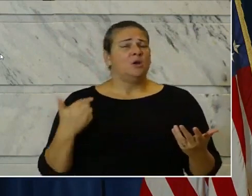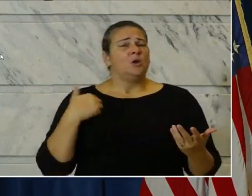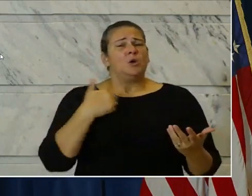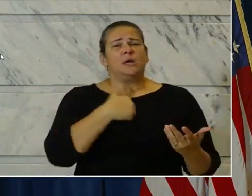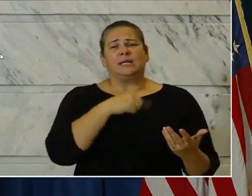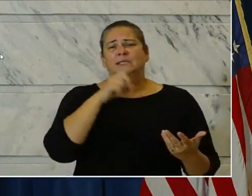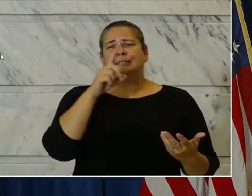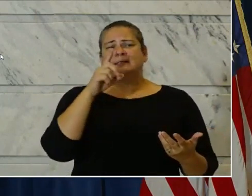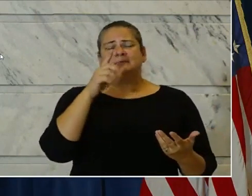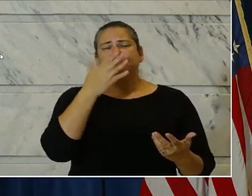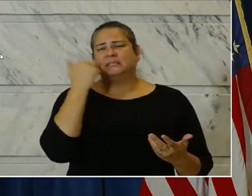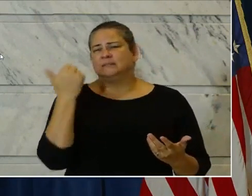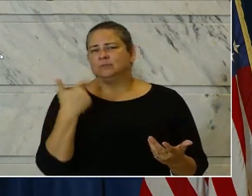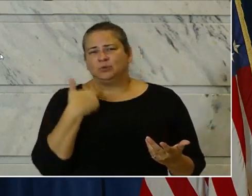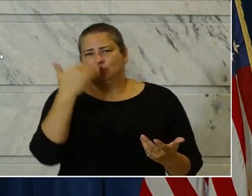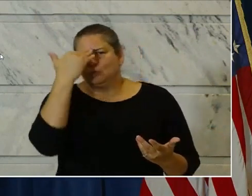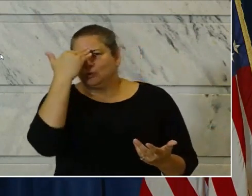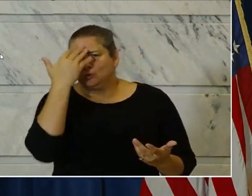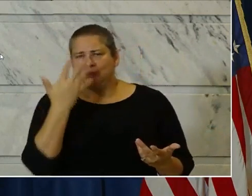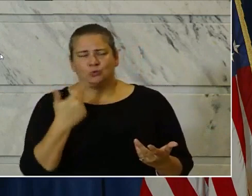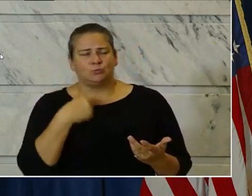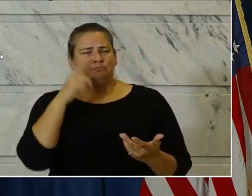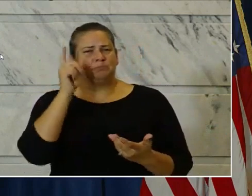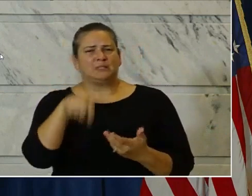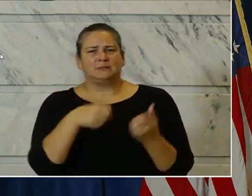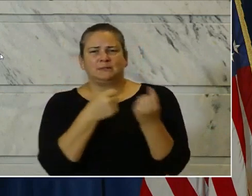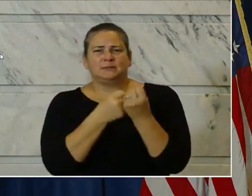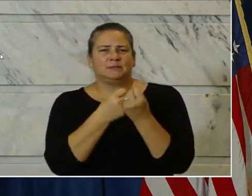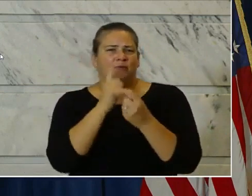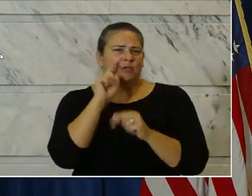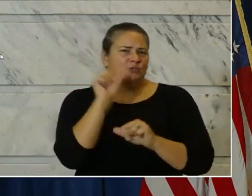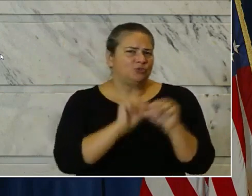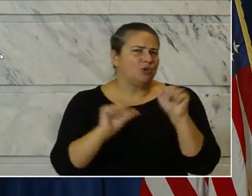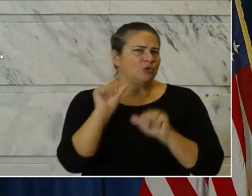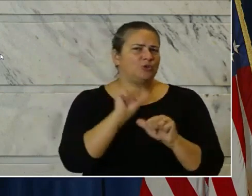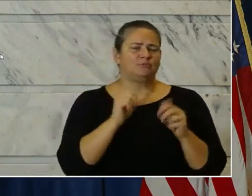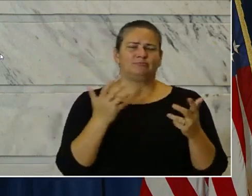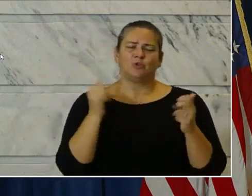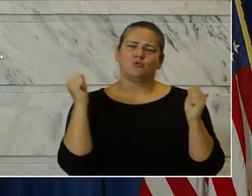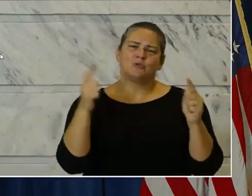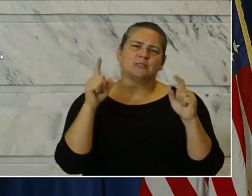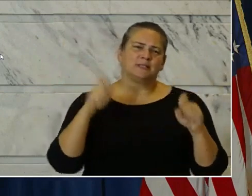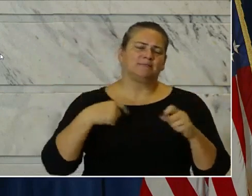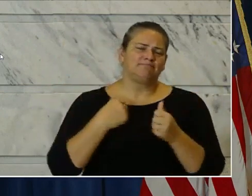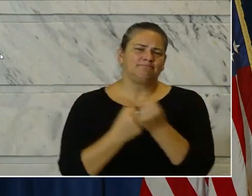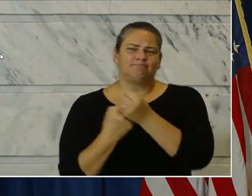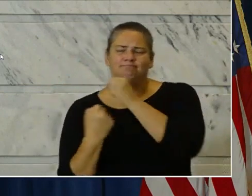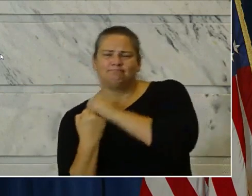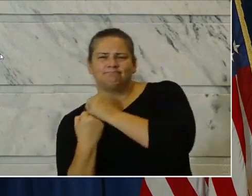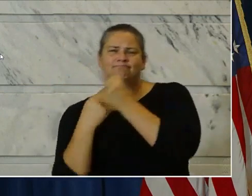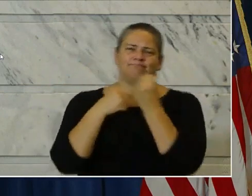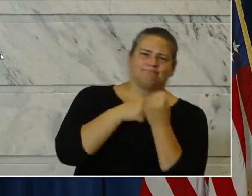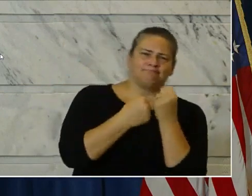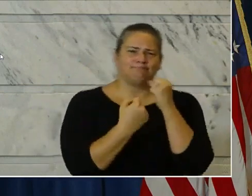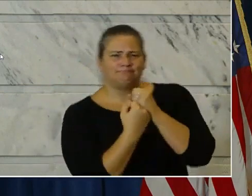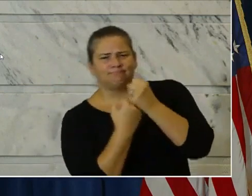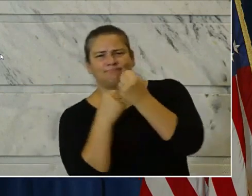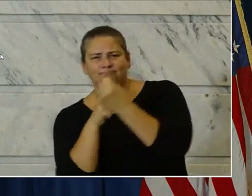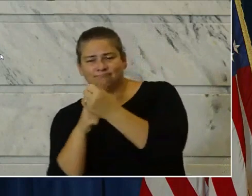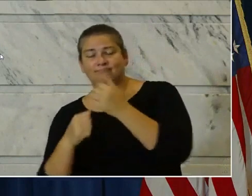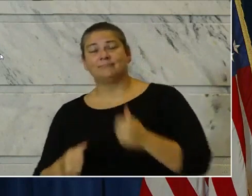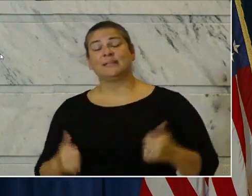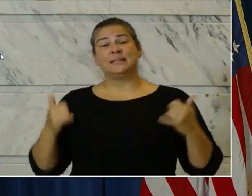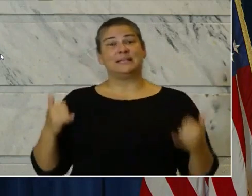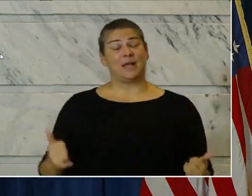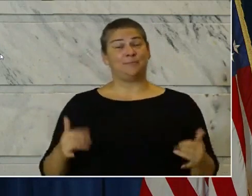and every Kentuckian that needs us. All right, today's, if I'd call it a word for the day, what